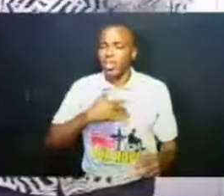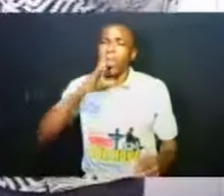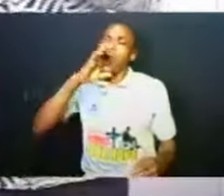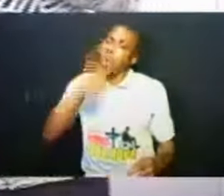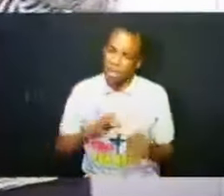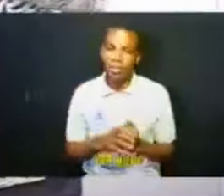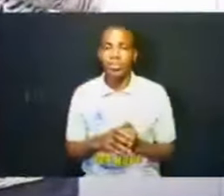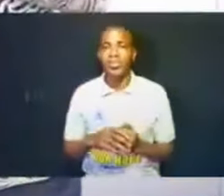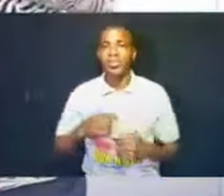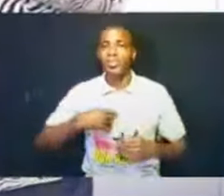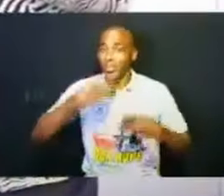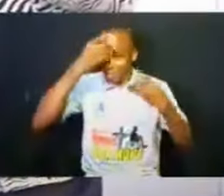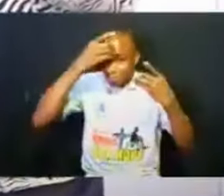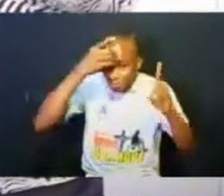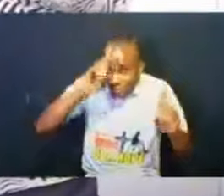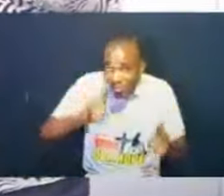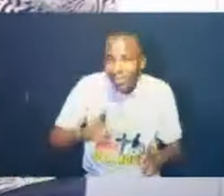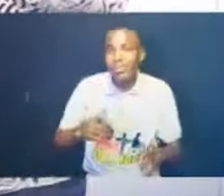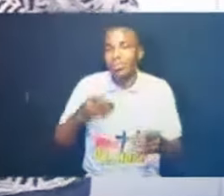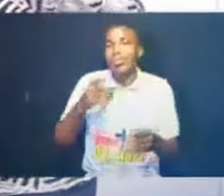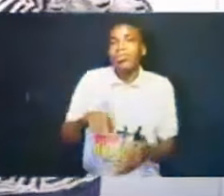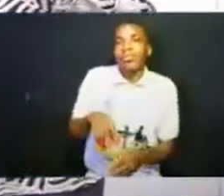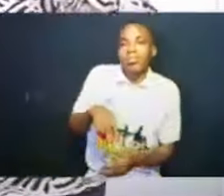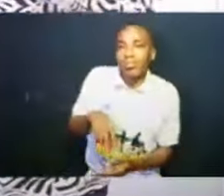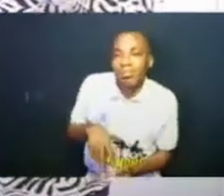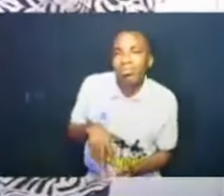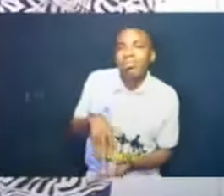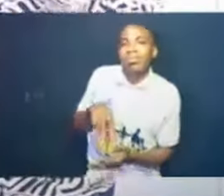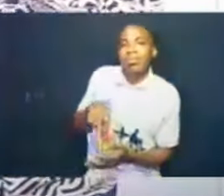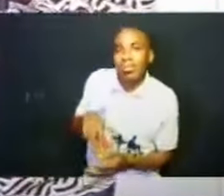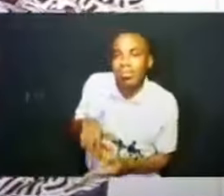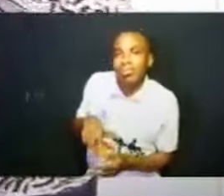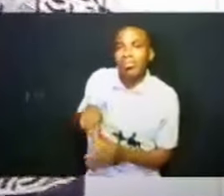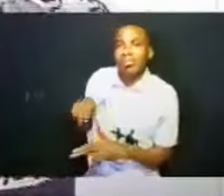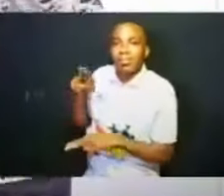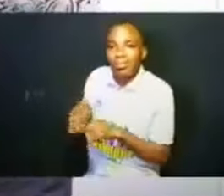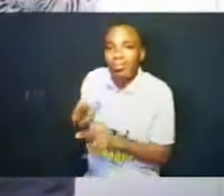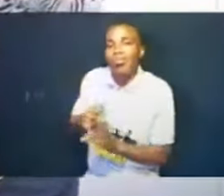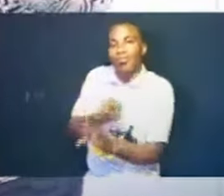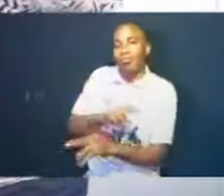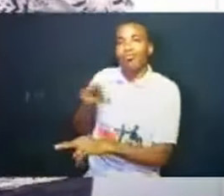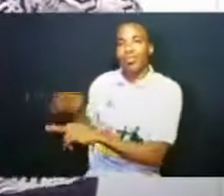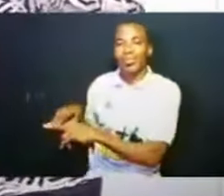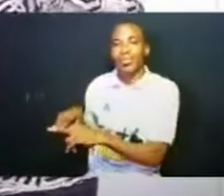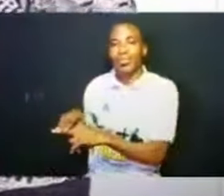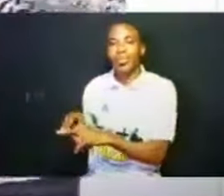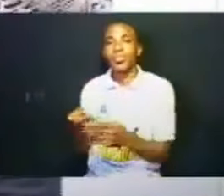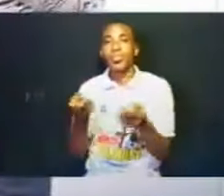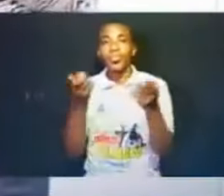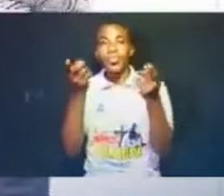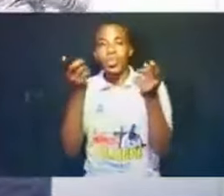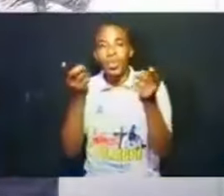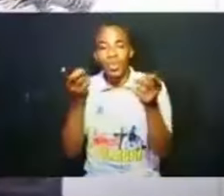So, I decided to go and then sit somewhere. And then when the presiding